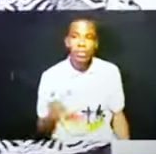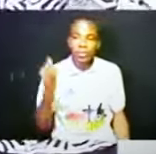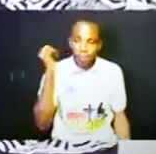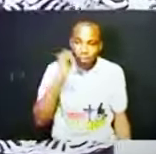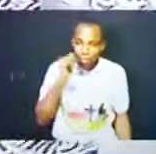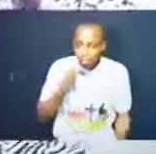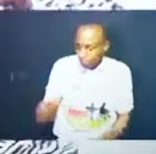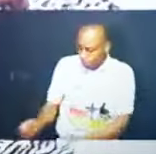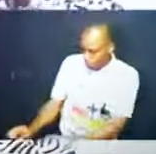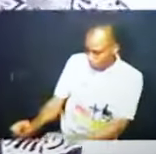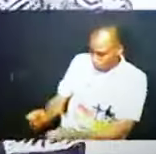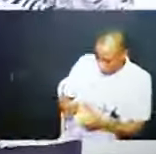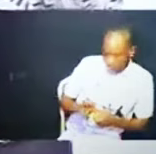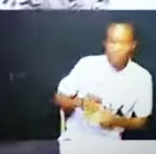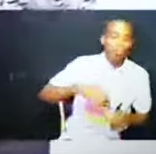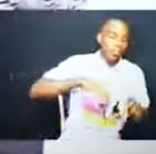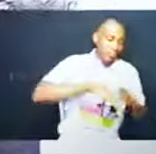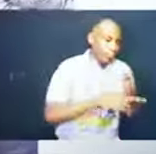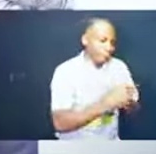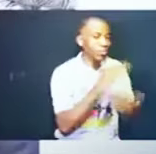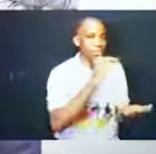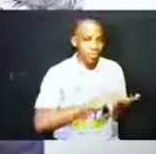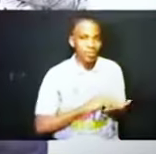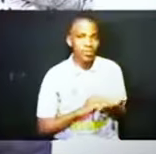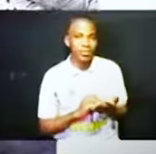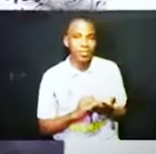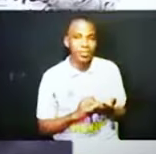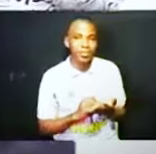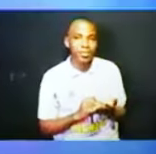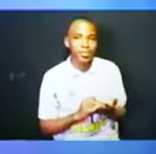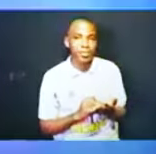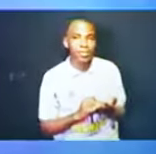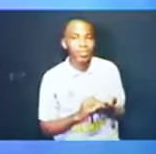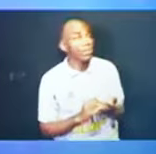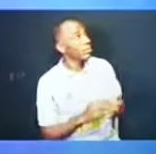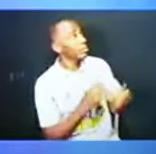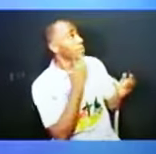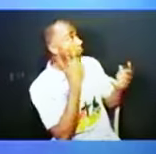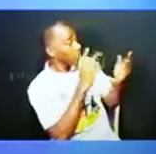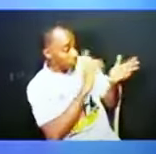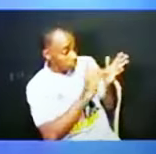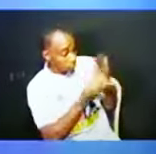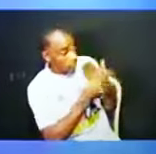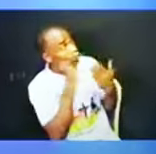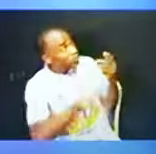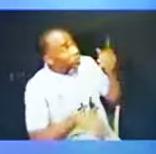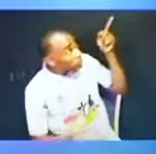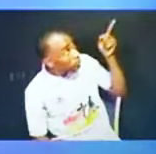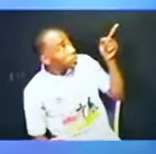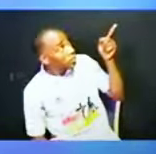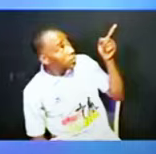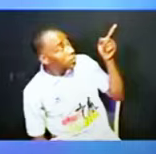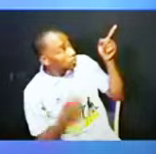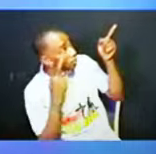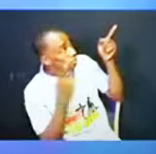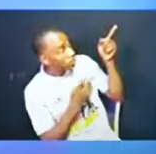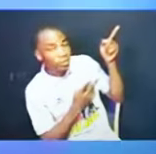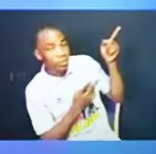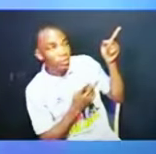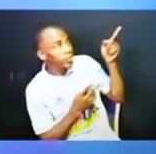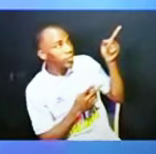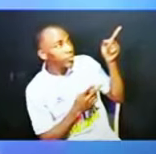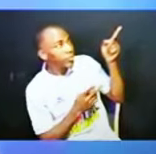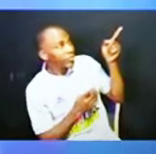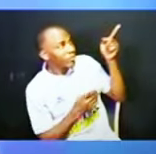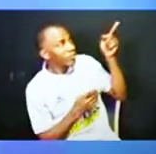in again. And I signed him a bell with you. You seen this date? So when was that date? We and she tell